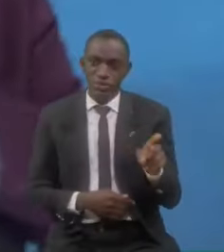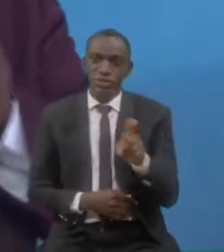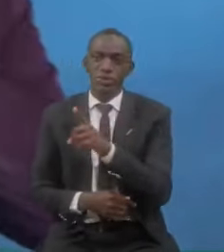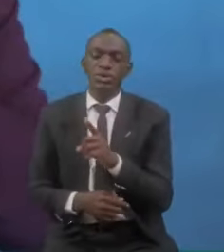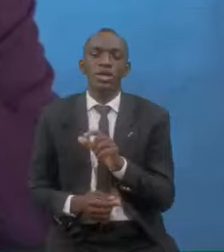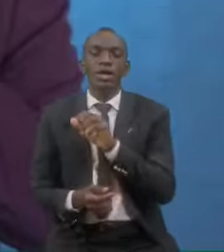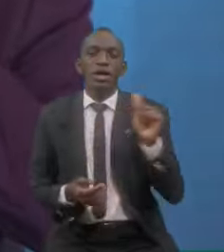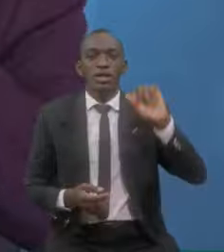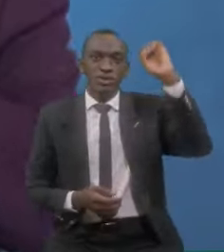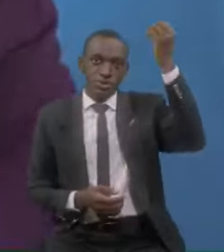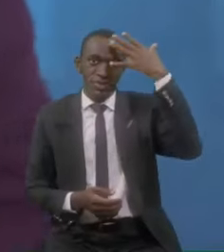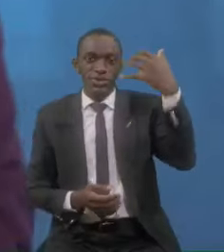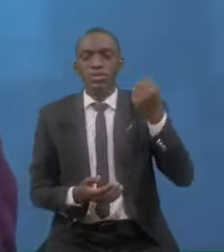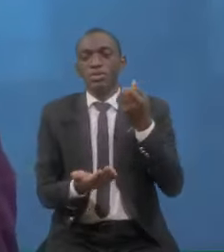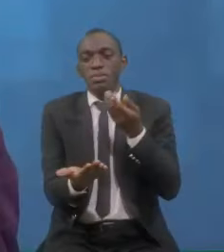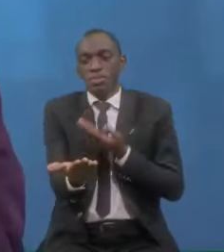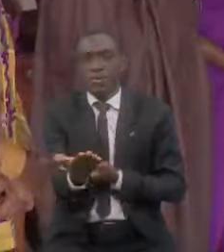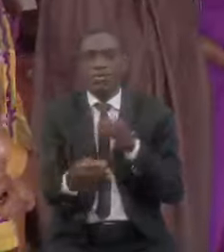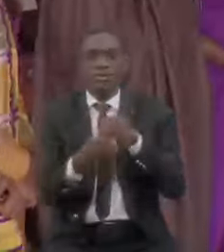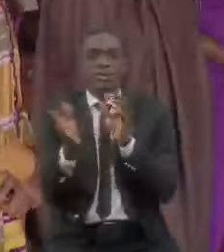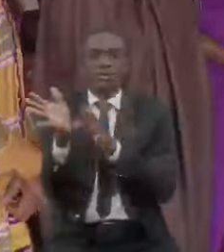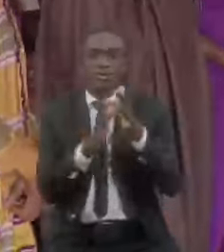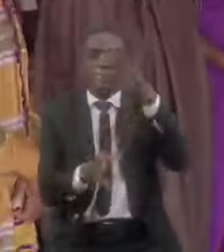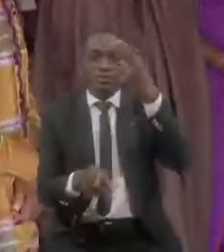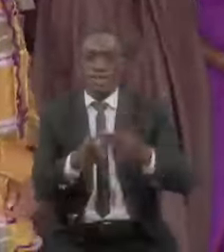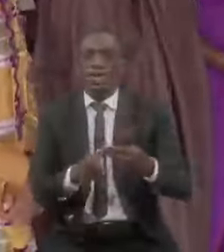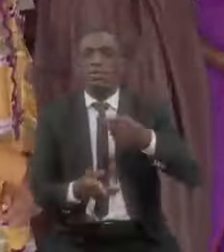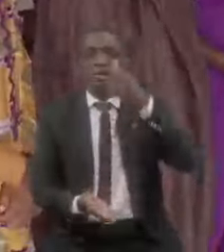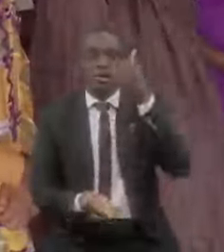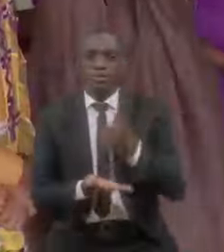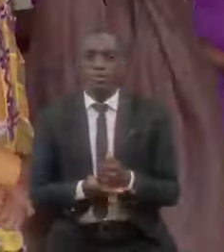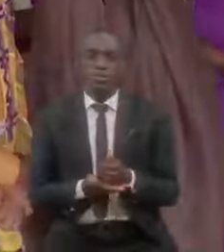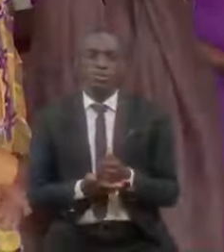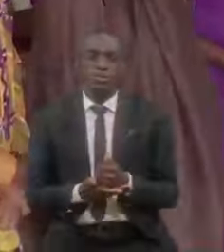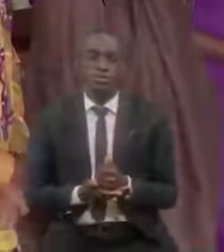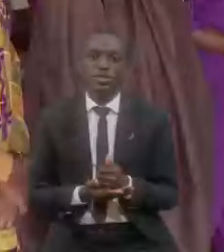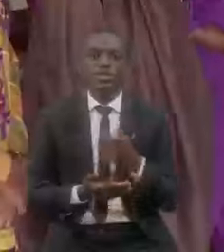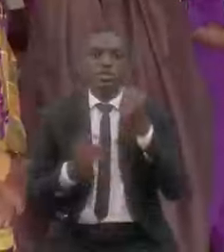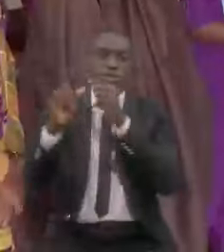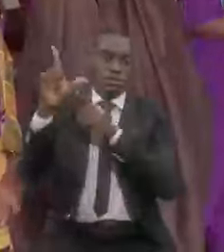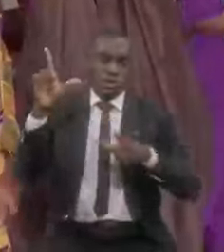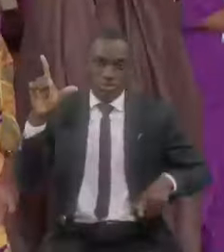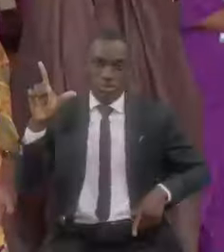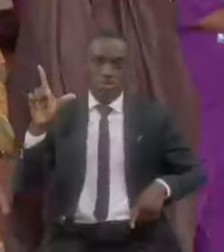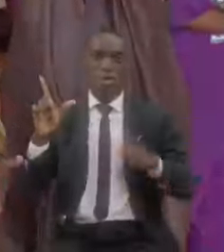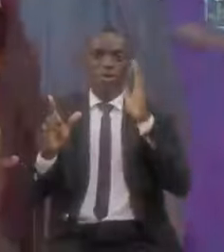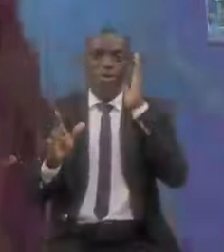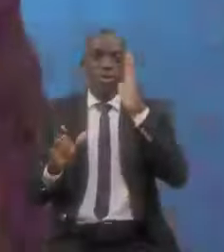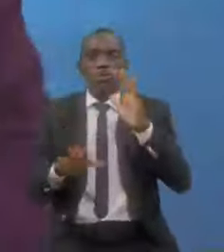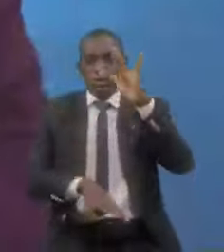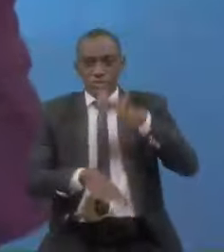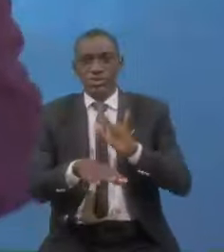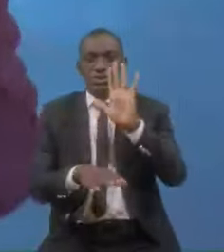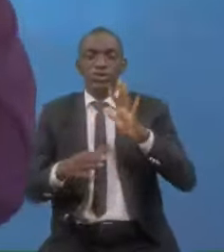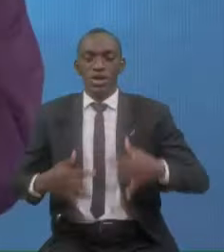gracious morning in Jesus' name. The Lord is going to touch your life